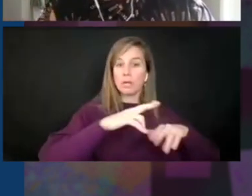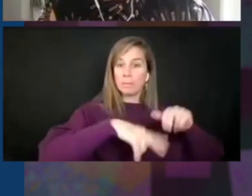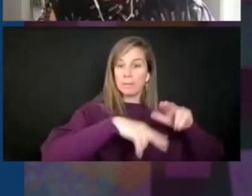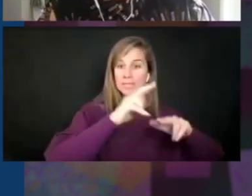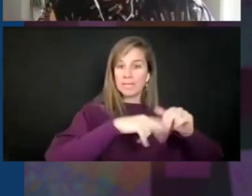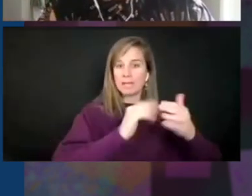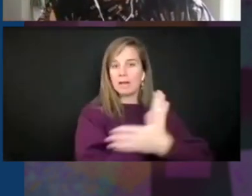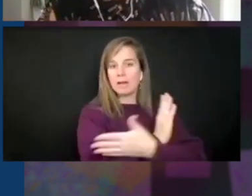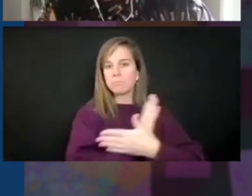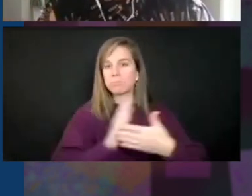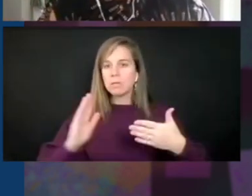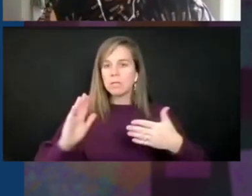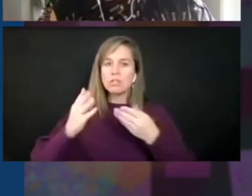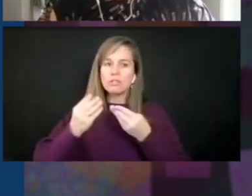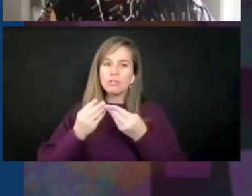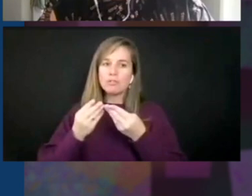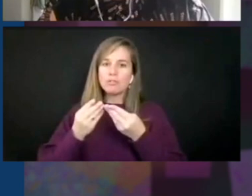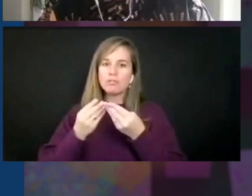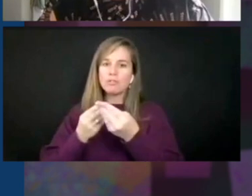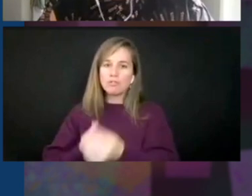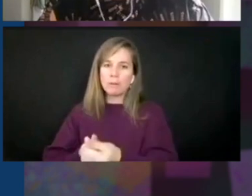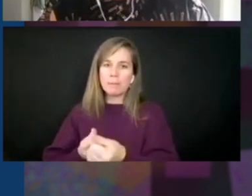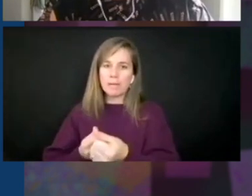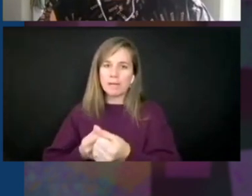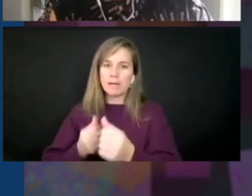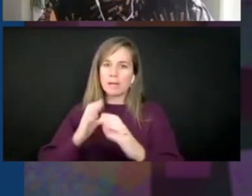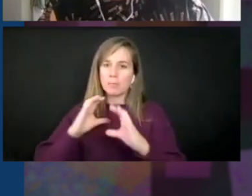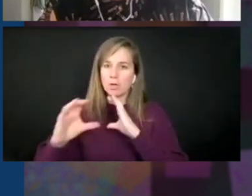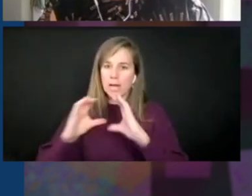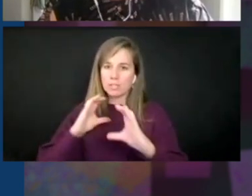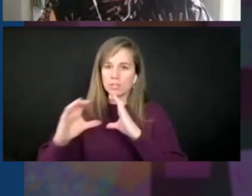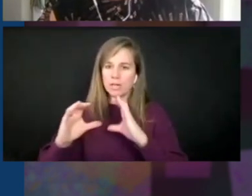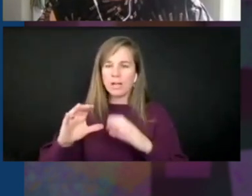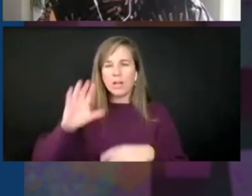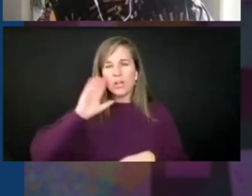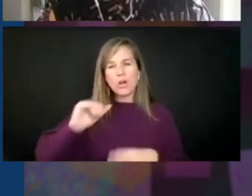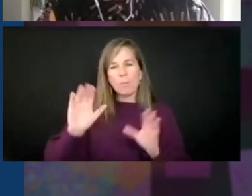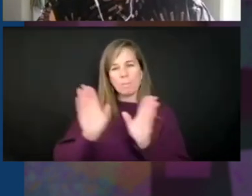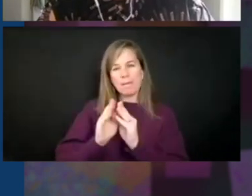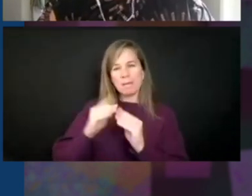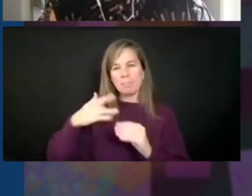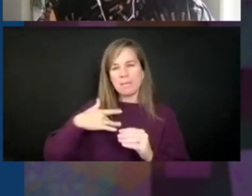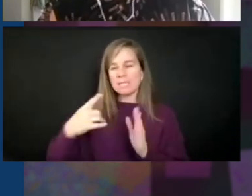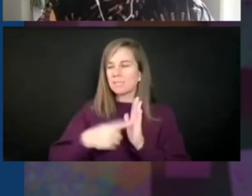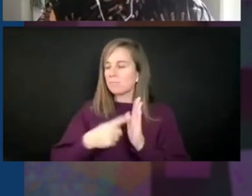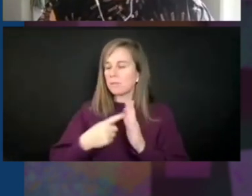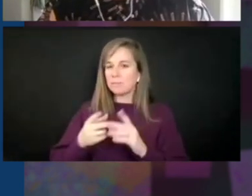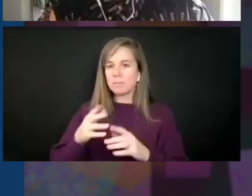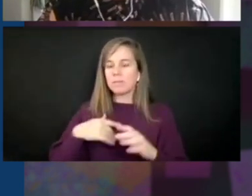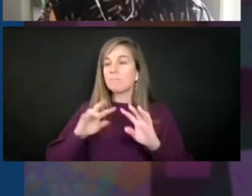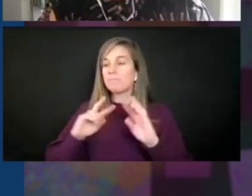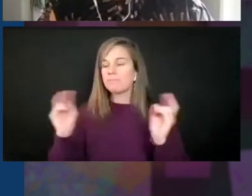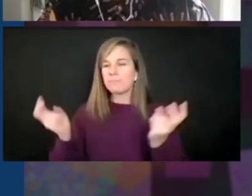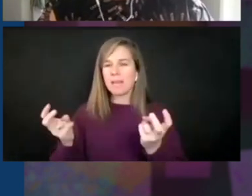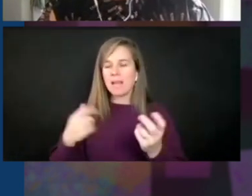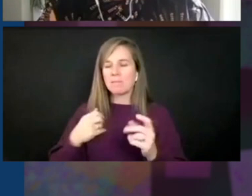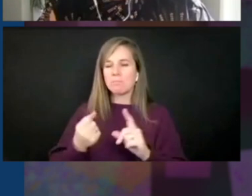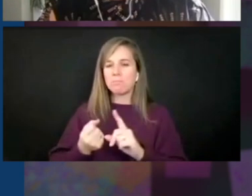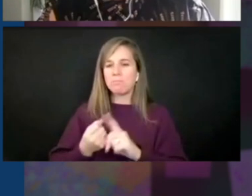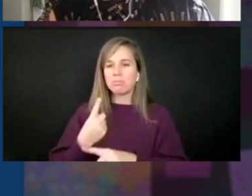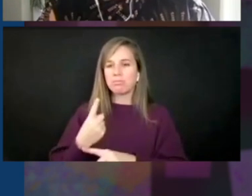We've all had the experience where a meeting veers off topic, and this can be incredibly frustrating. I know I'm guilty of this in